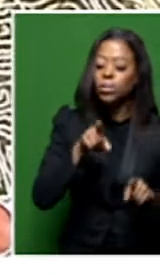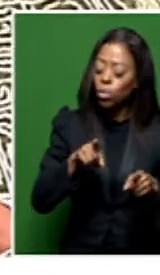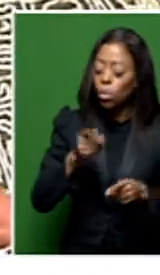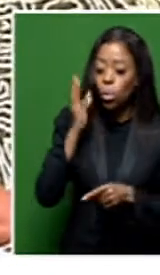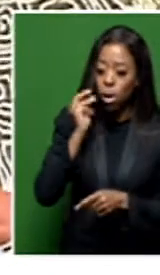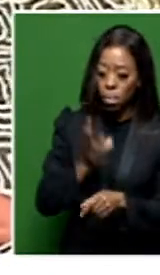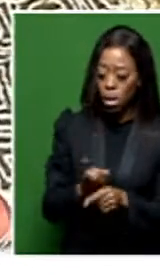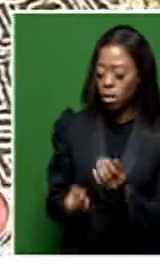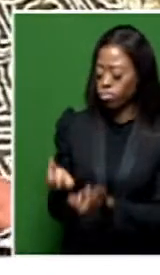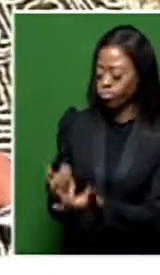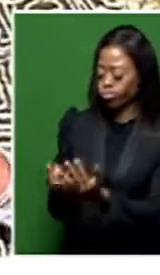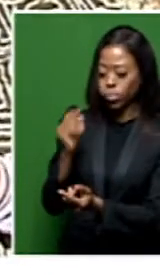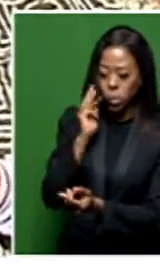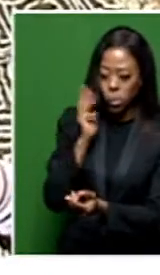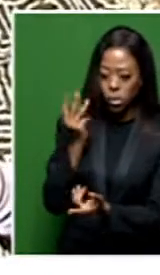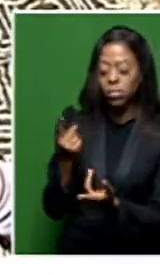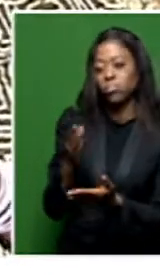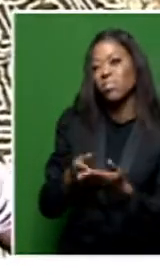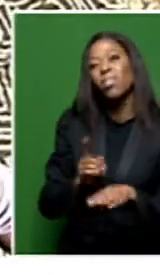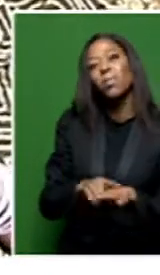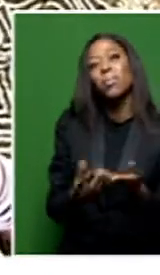them in water, sometimes put them with